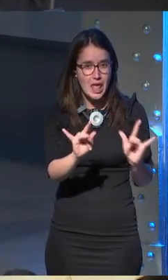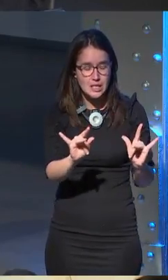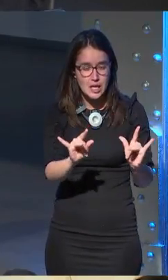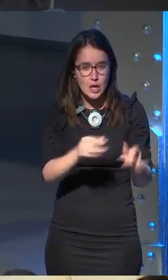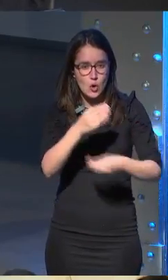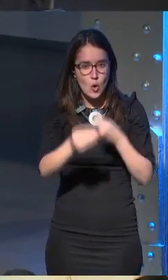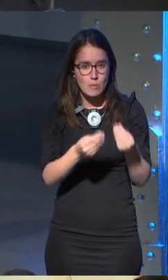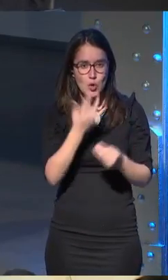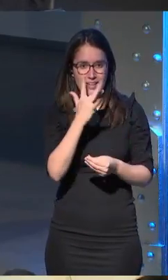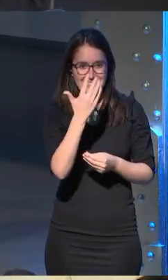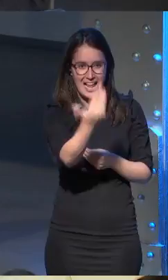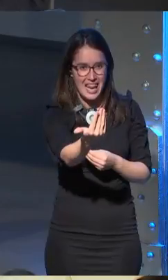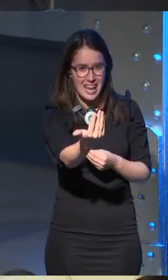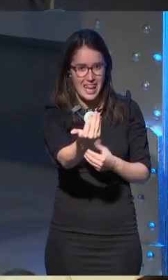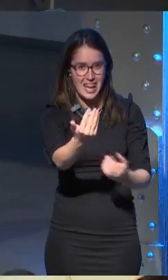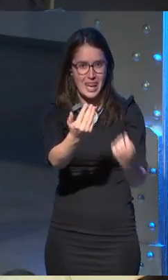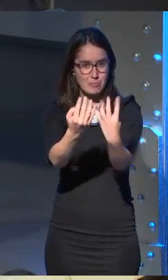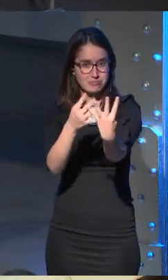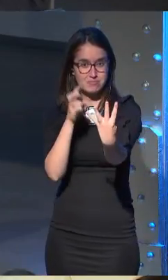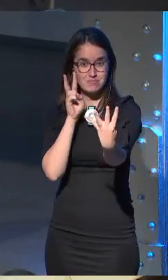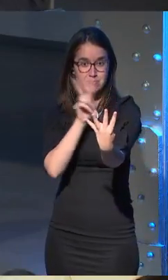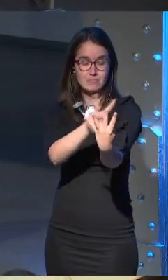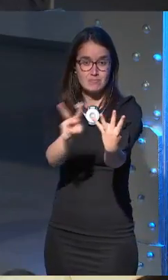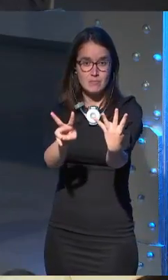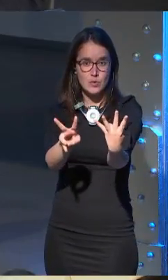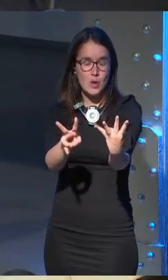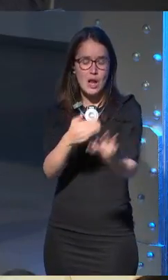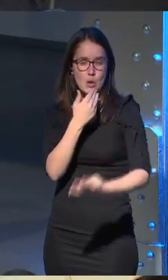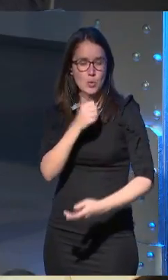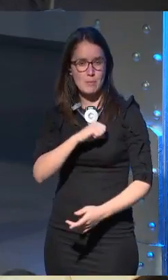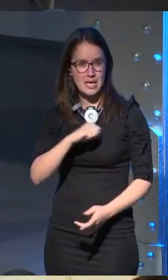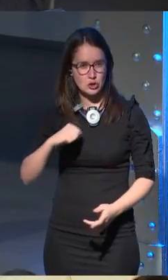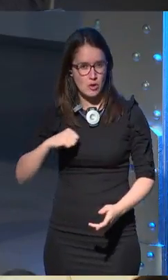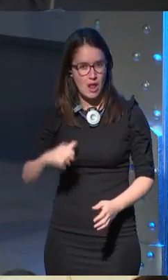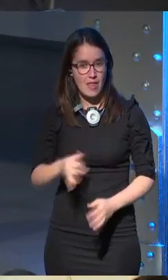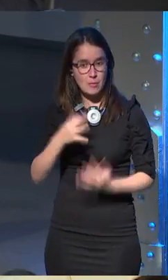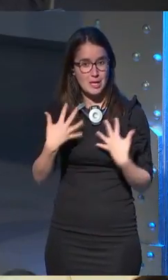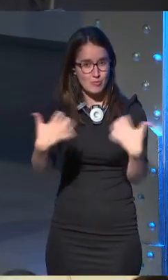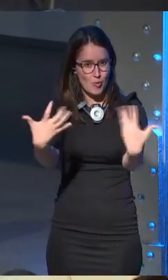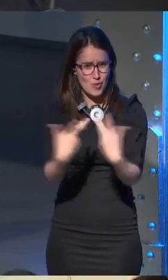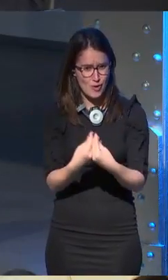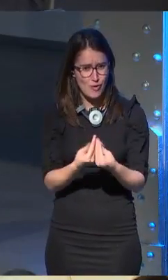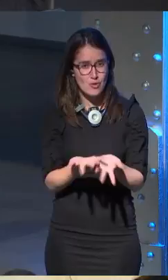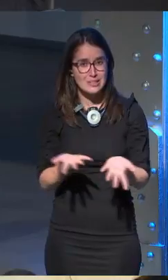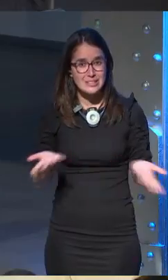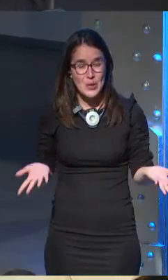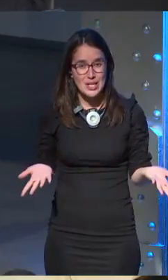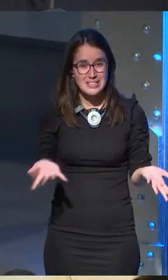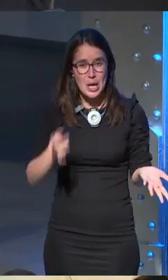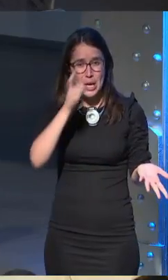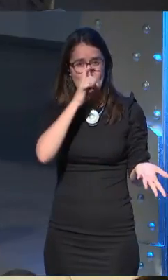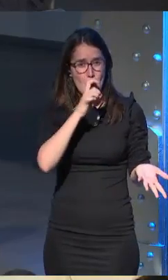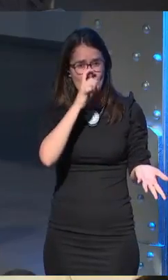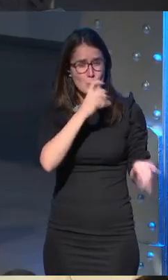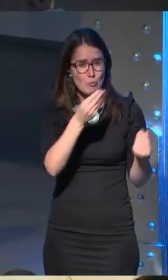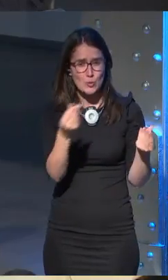it's very impersonal. It's also in public. So I don't recall a lot about it other than just